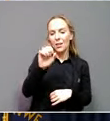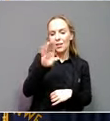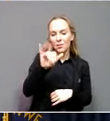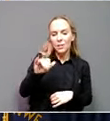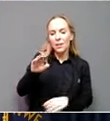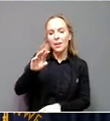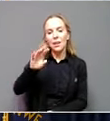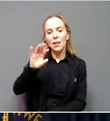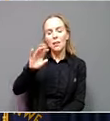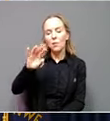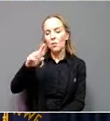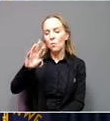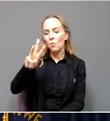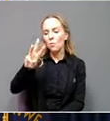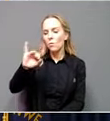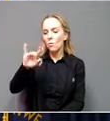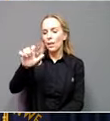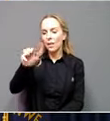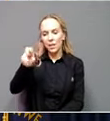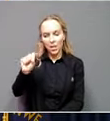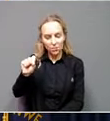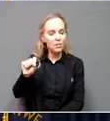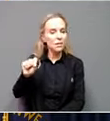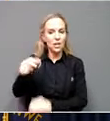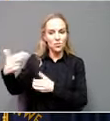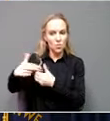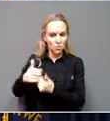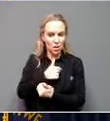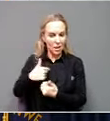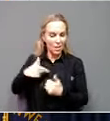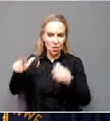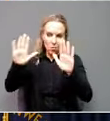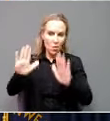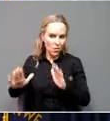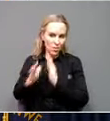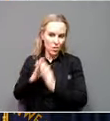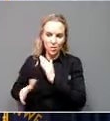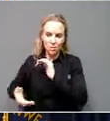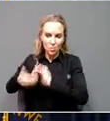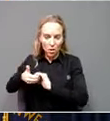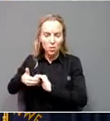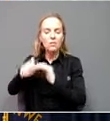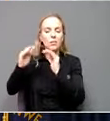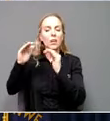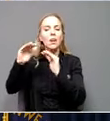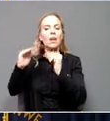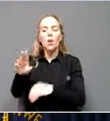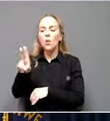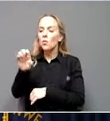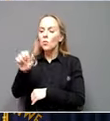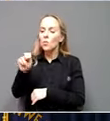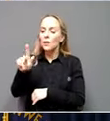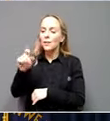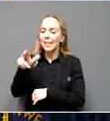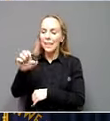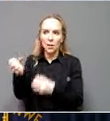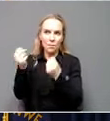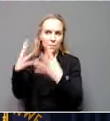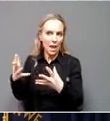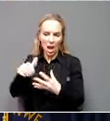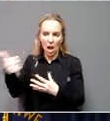today, great community partners, as well as the Urban League and so many others.